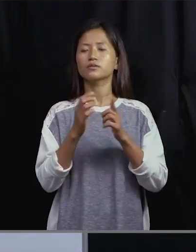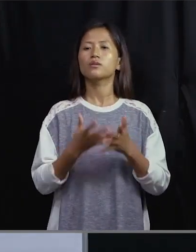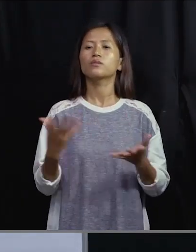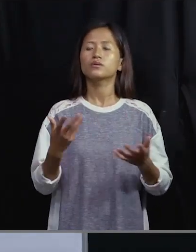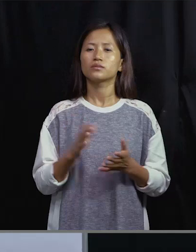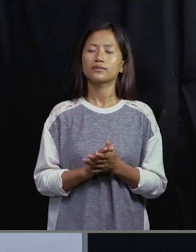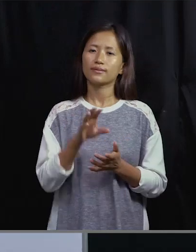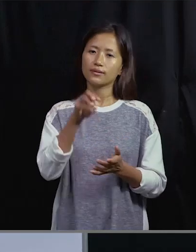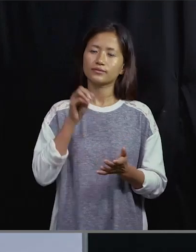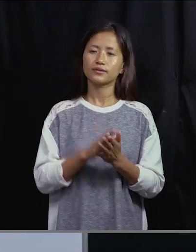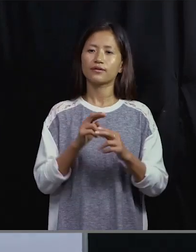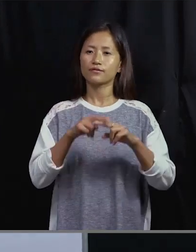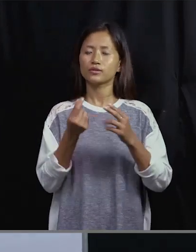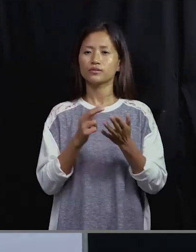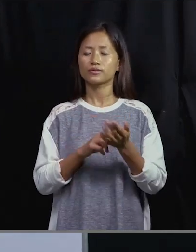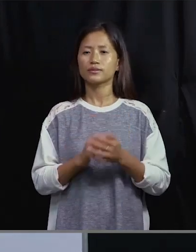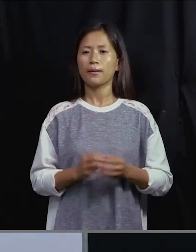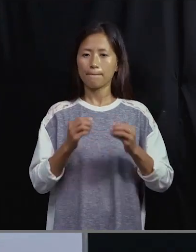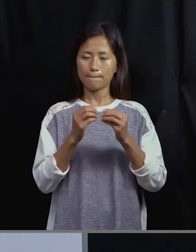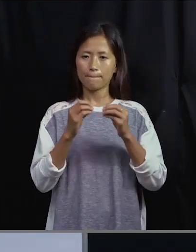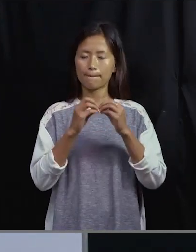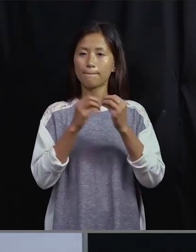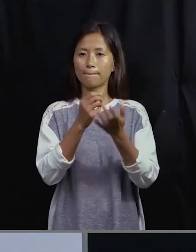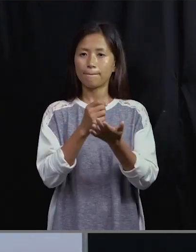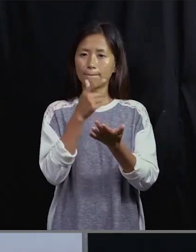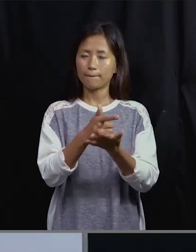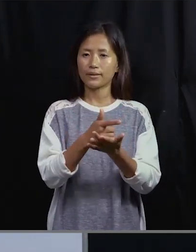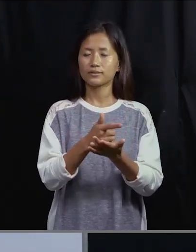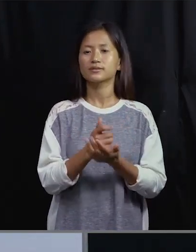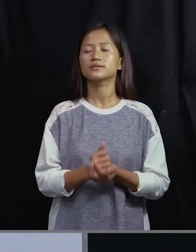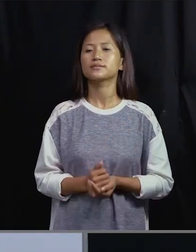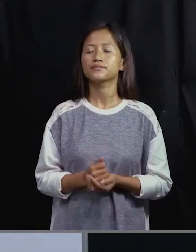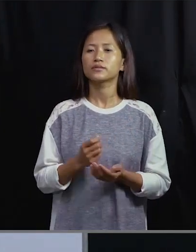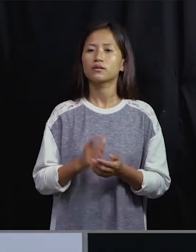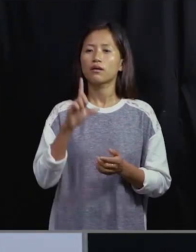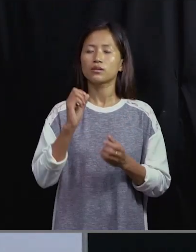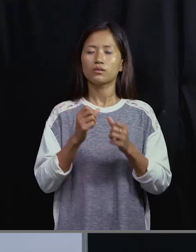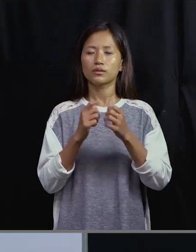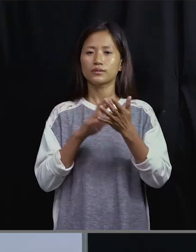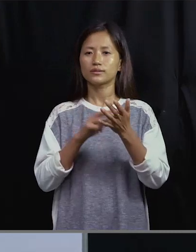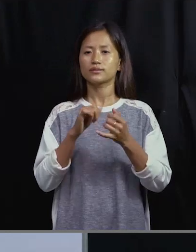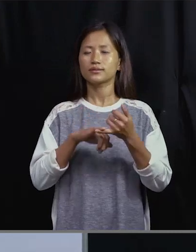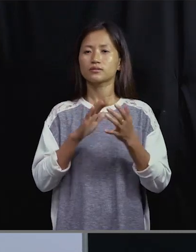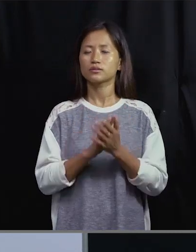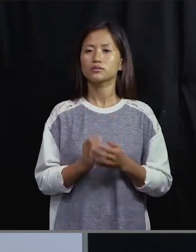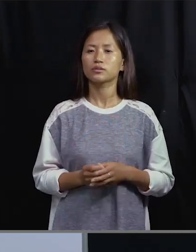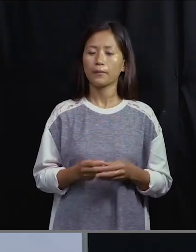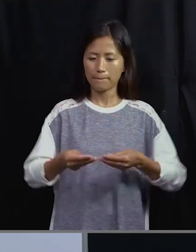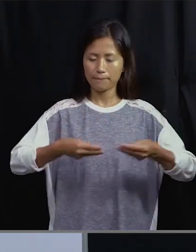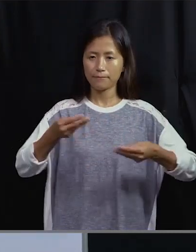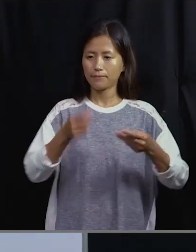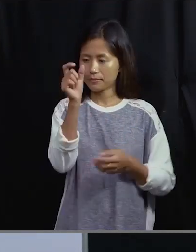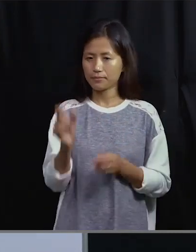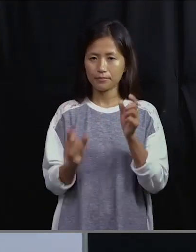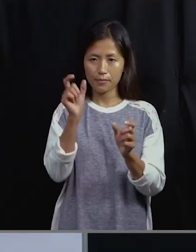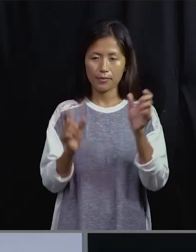and get the fund? So bank is there, isn't it? The bank give loans to the business people, and so they work